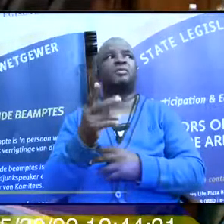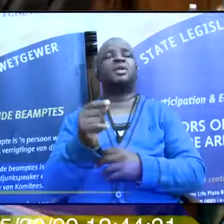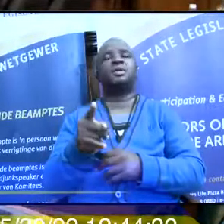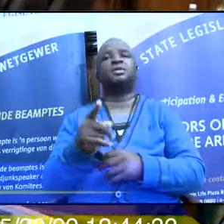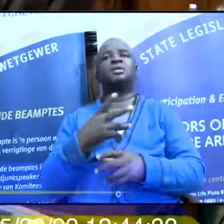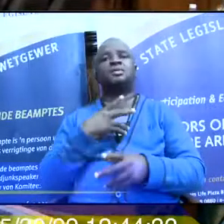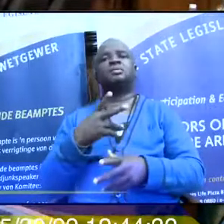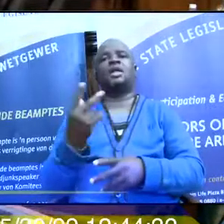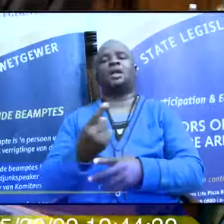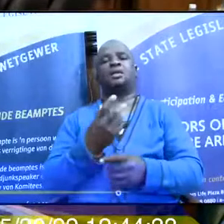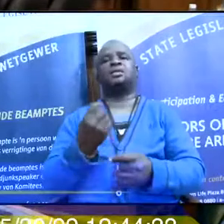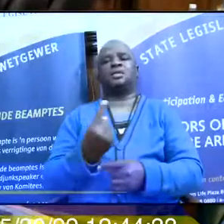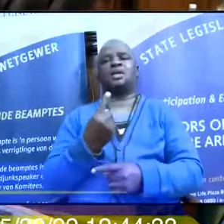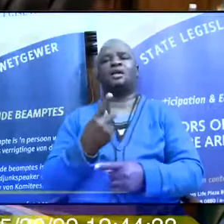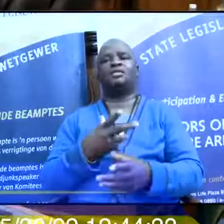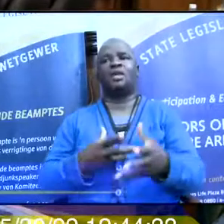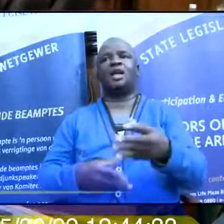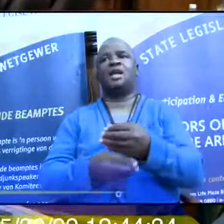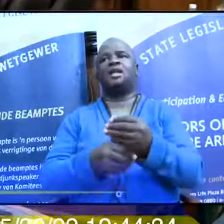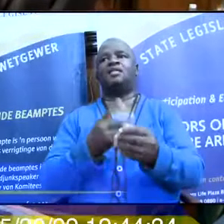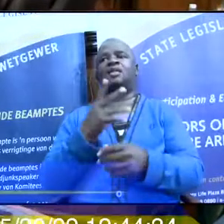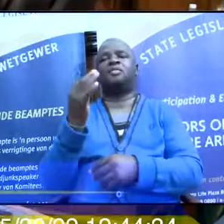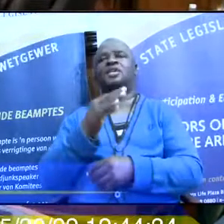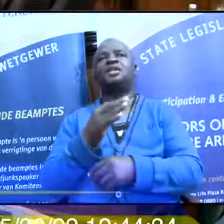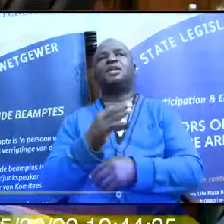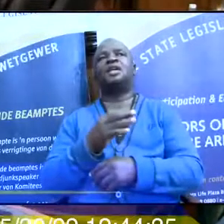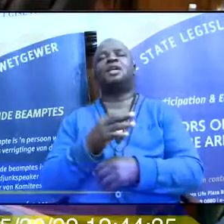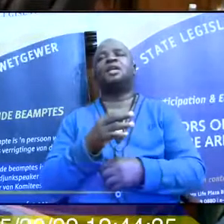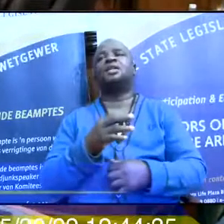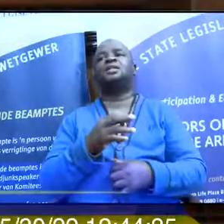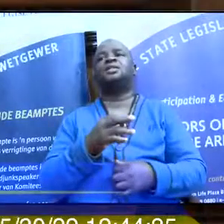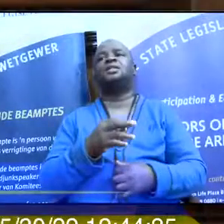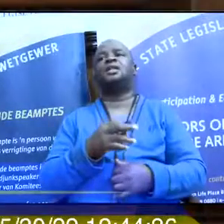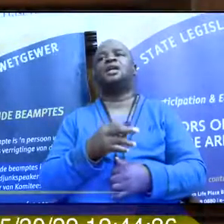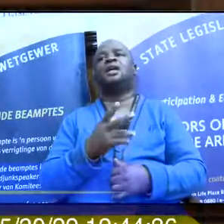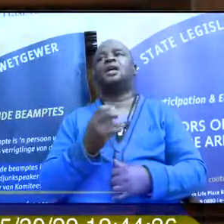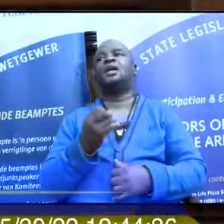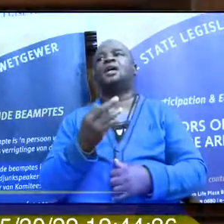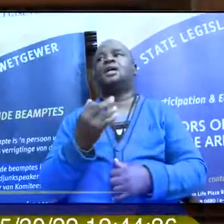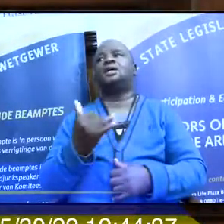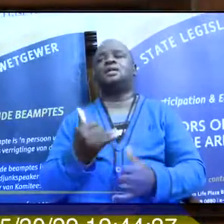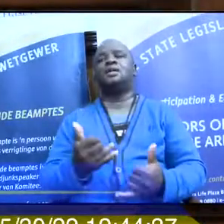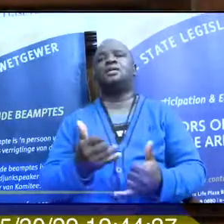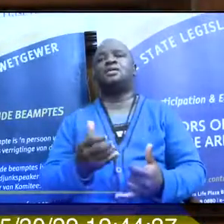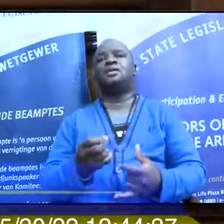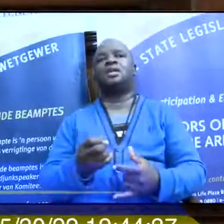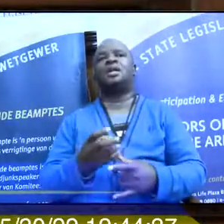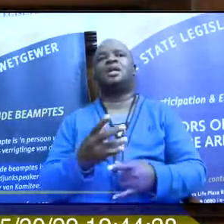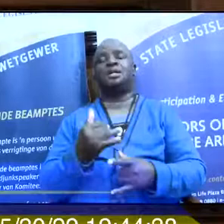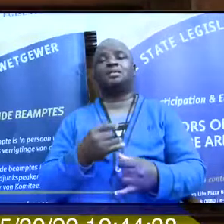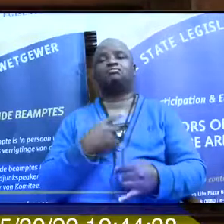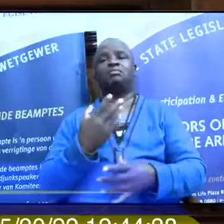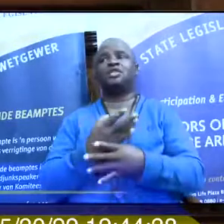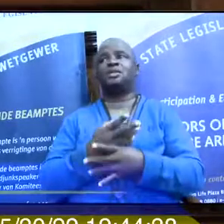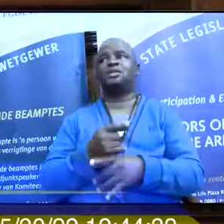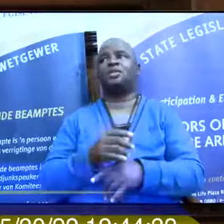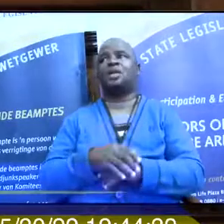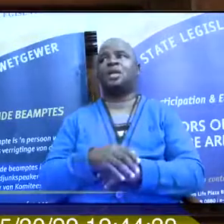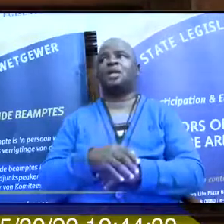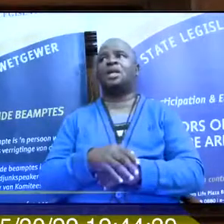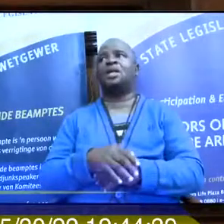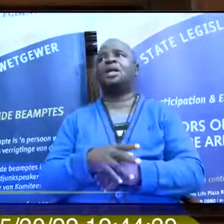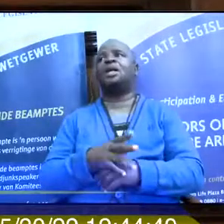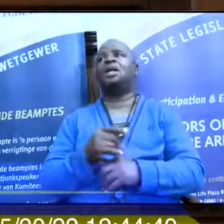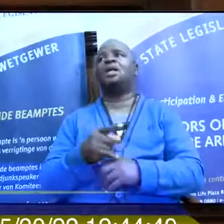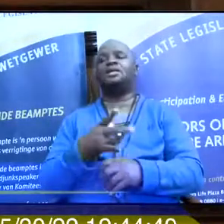himself another five minutes and now because it's operating within our sectors in our institution now he